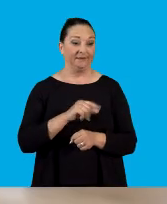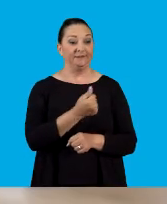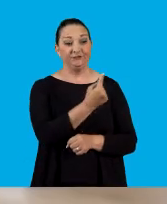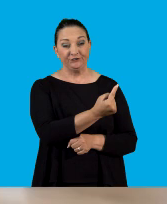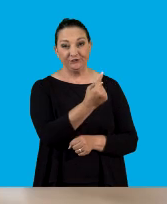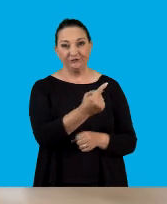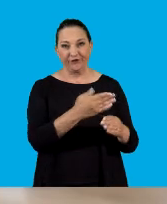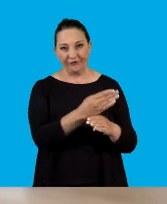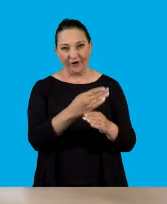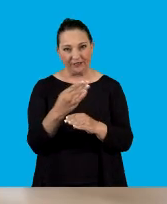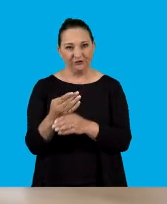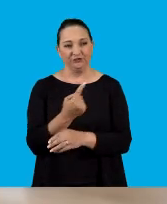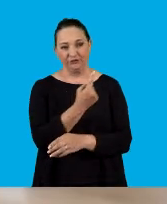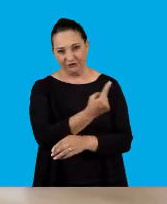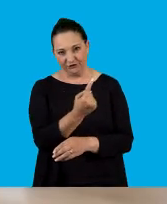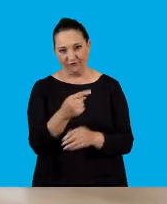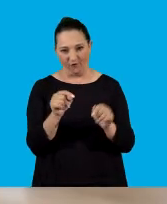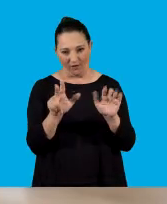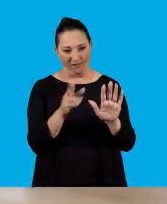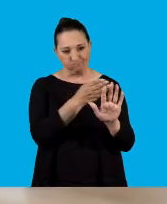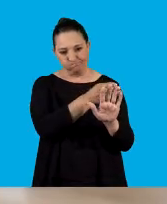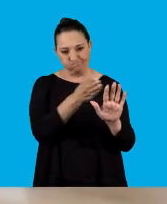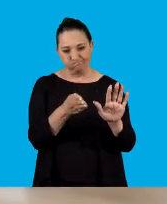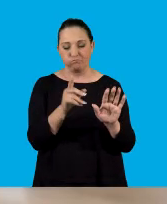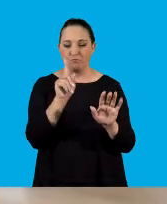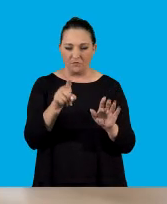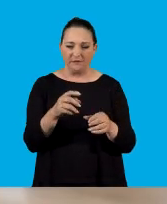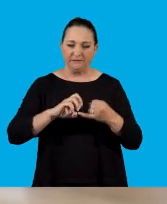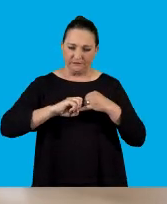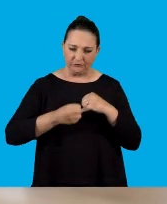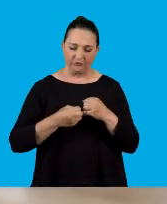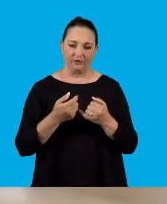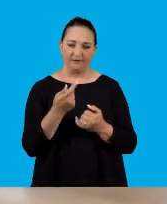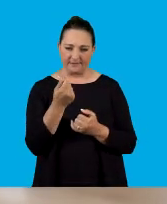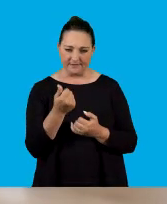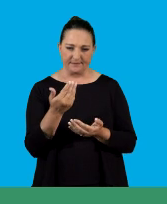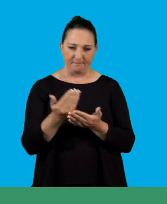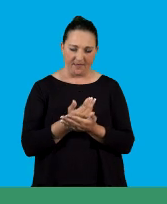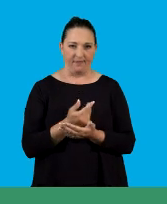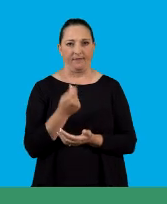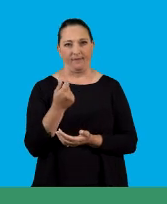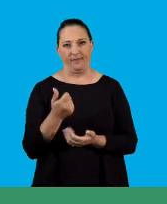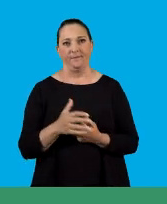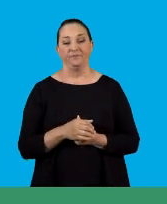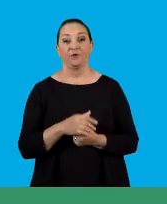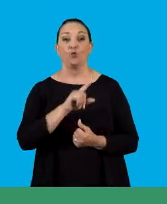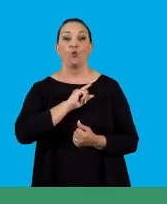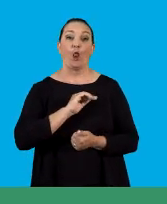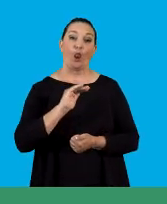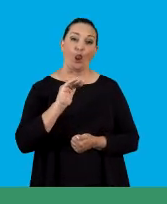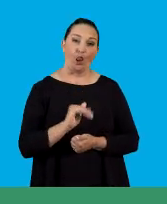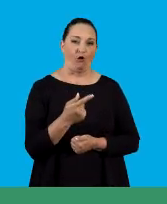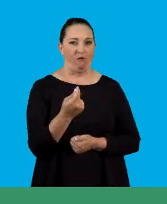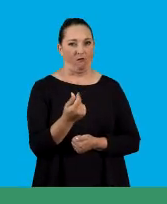from each function. So they should ensure that the production or the process of making the products and services is produced at the